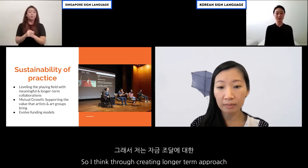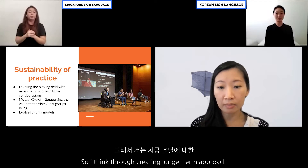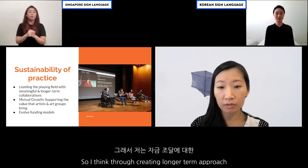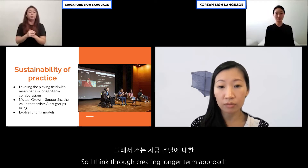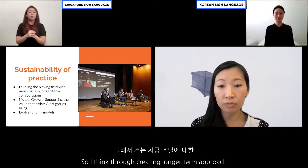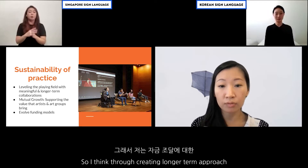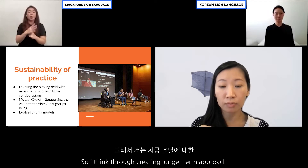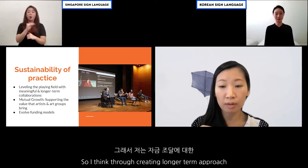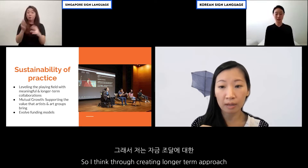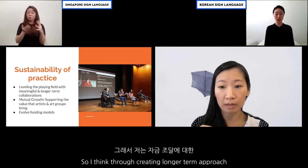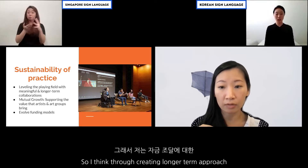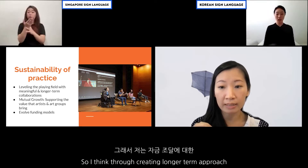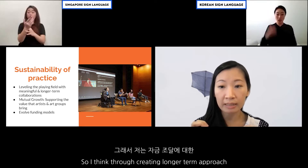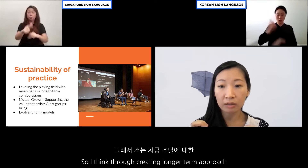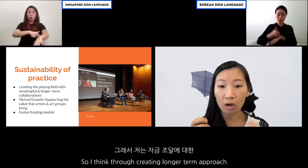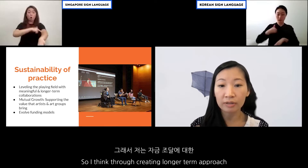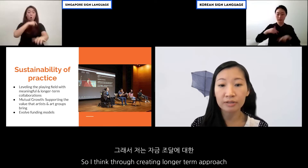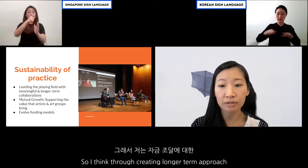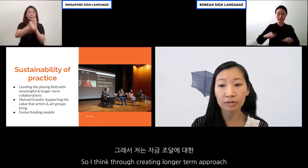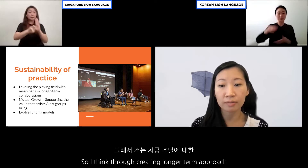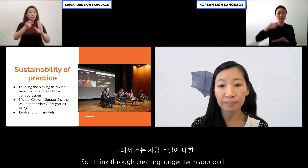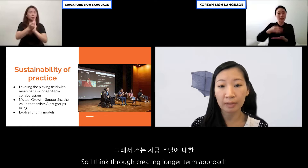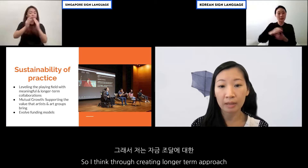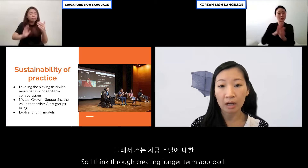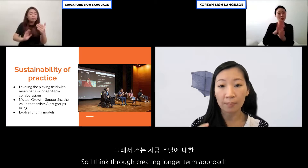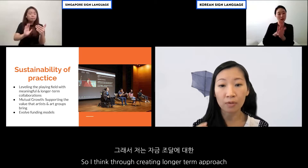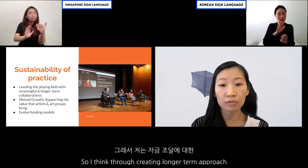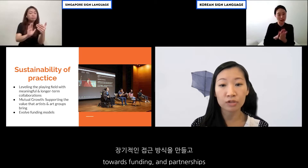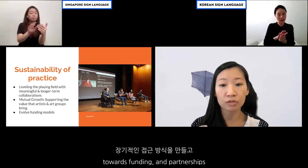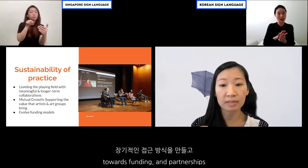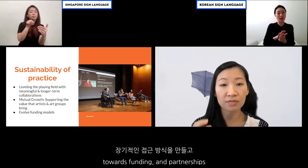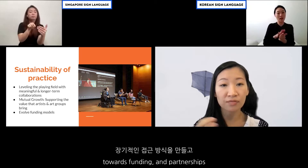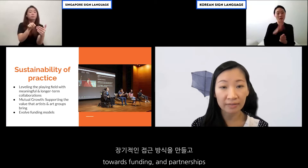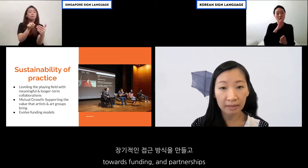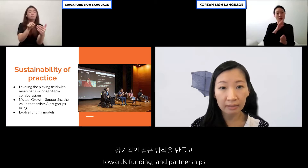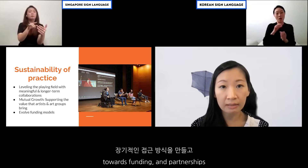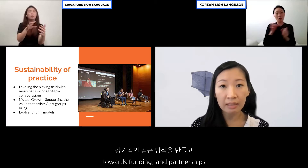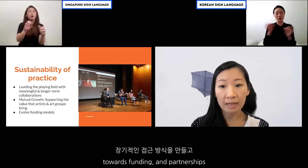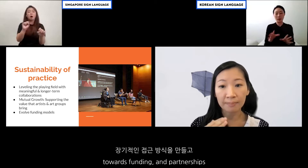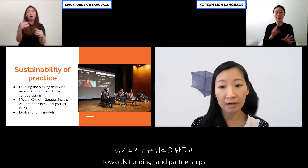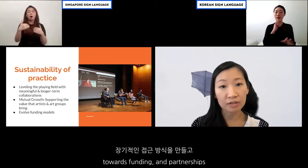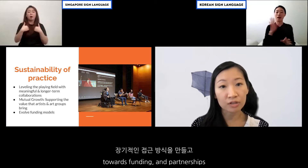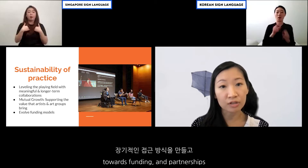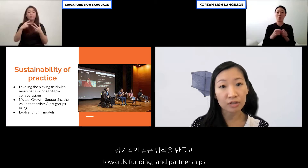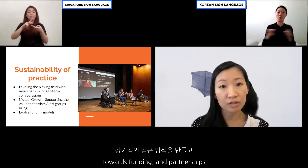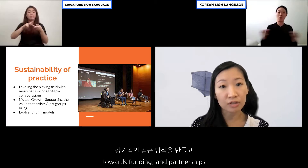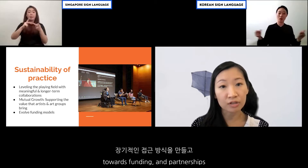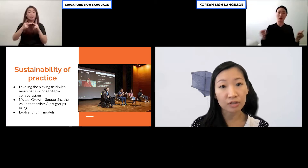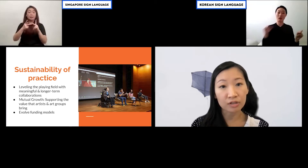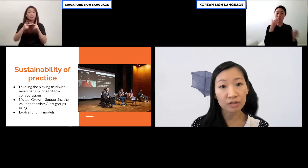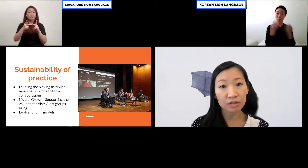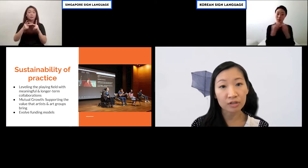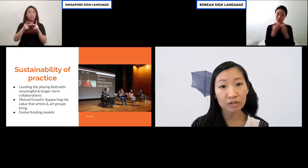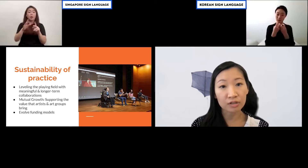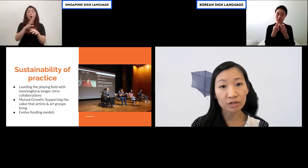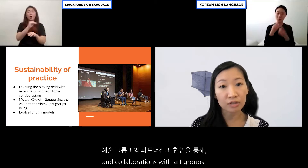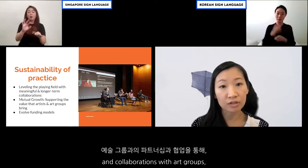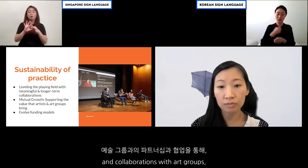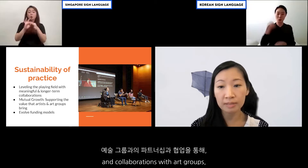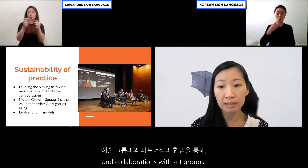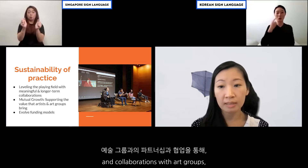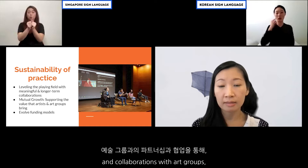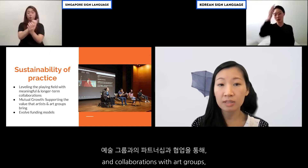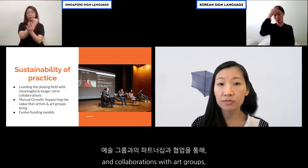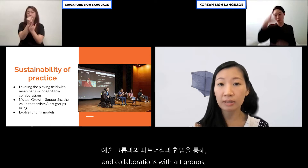think through creating longer term approach towards funding and partnership